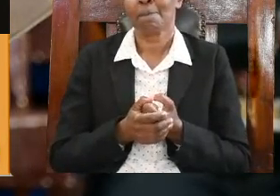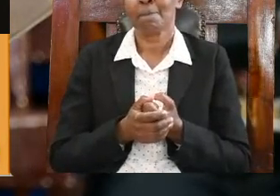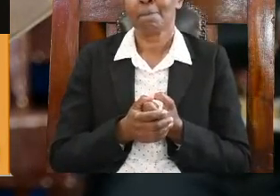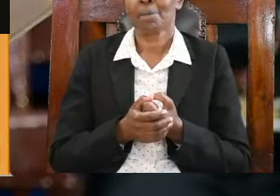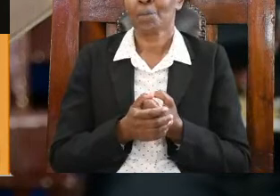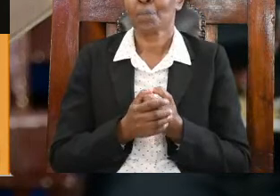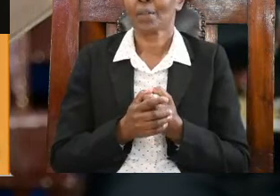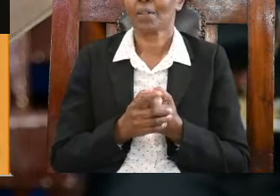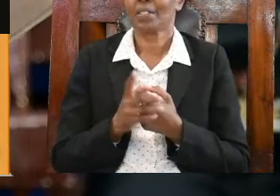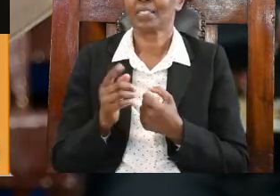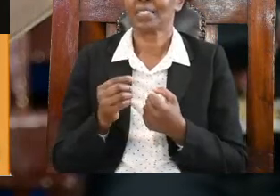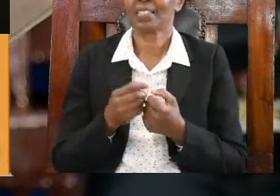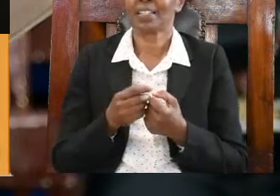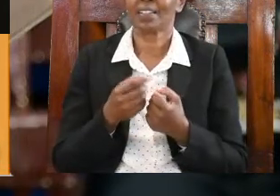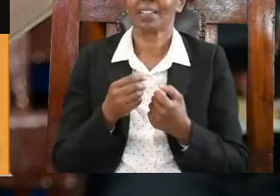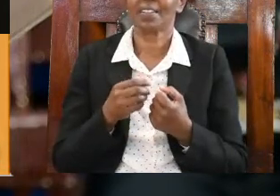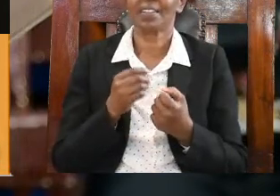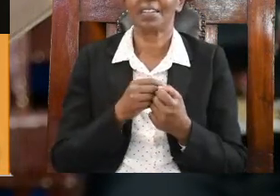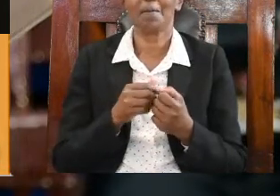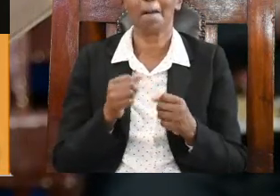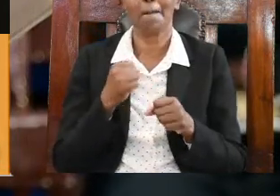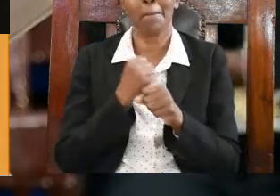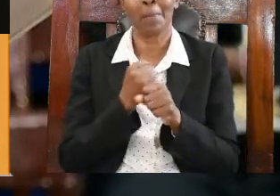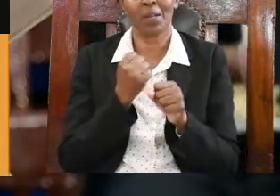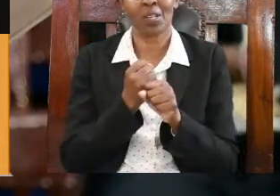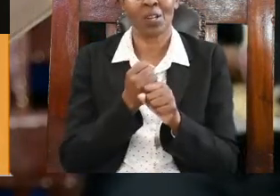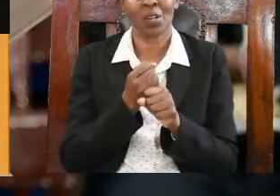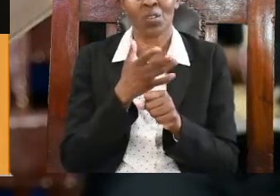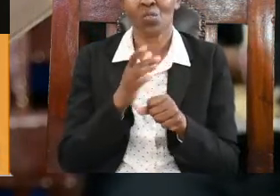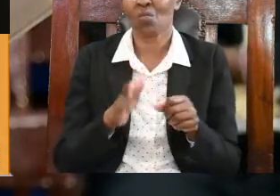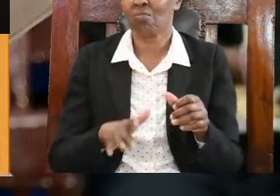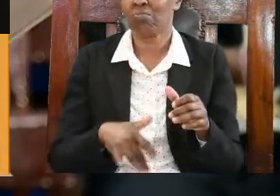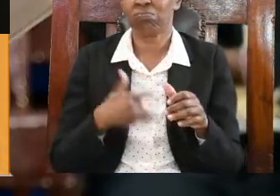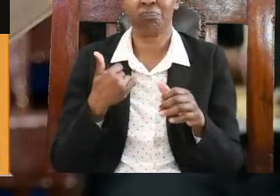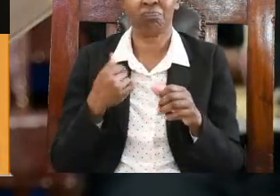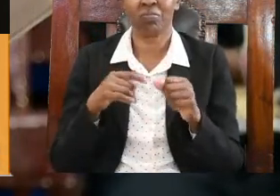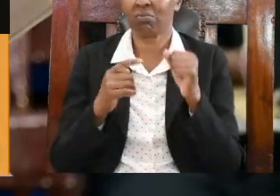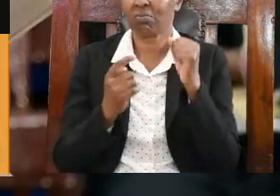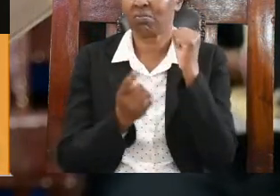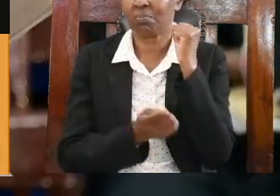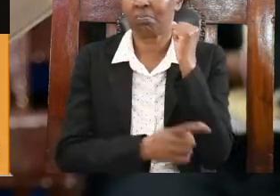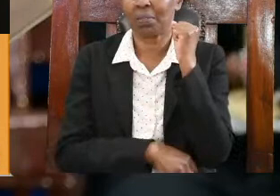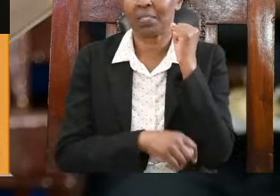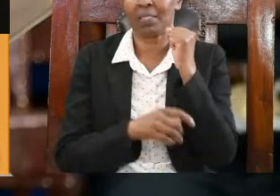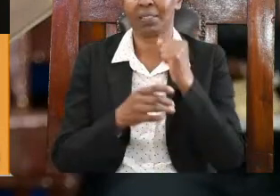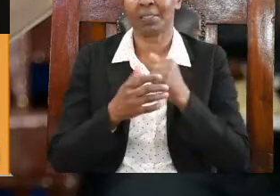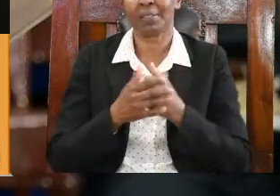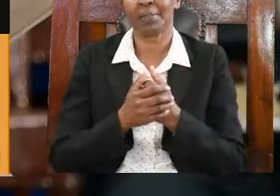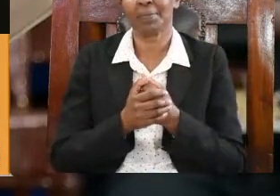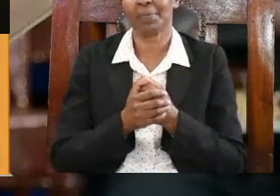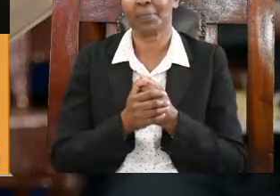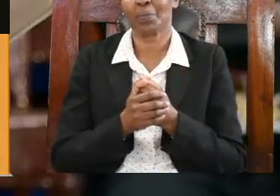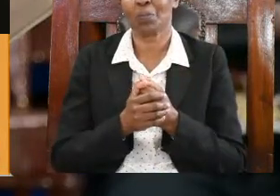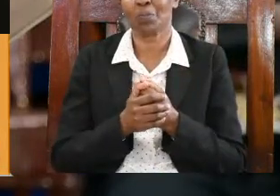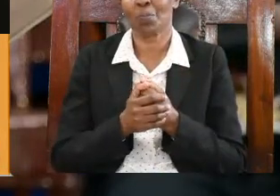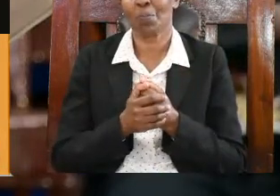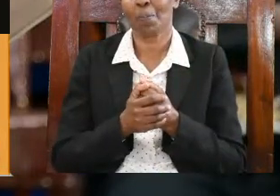I mean, they affect your overall Christian moral